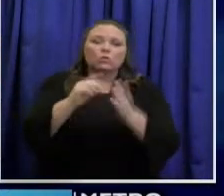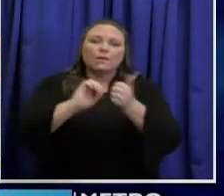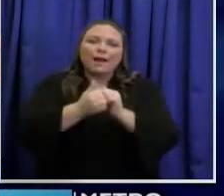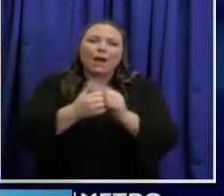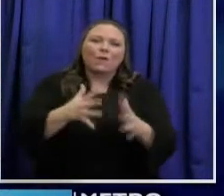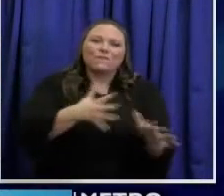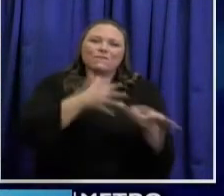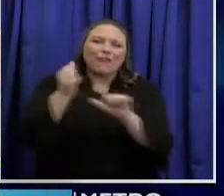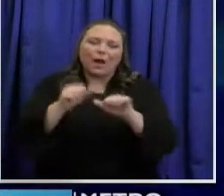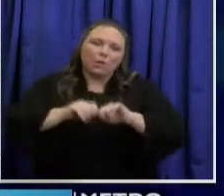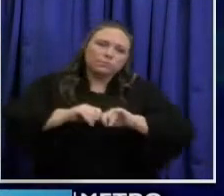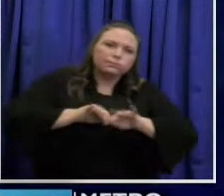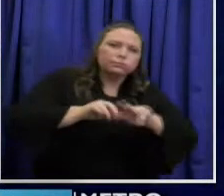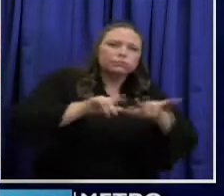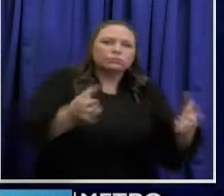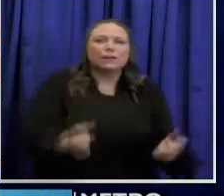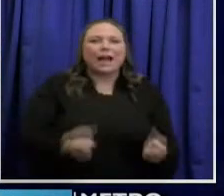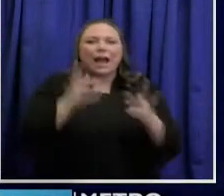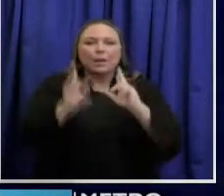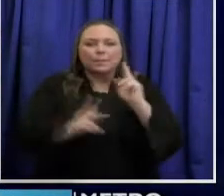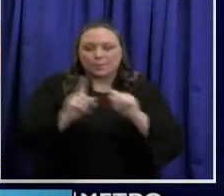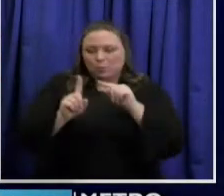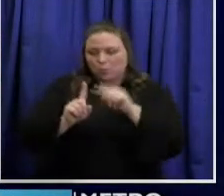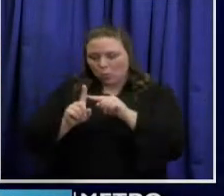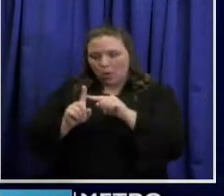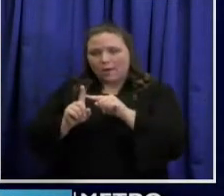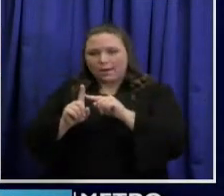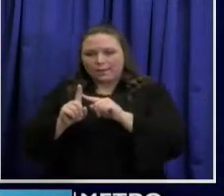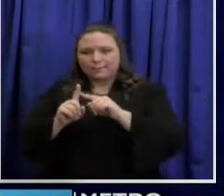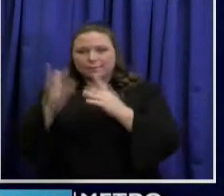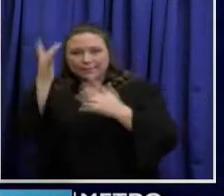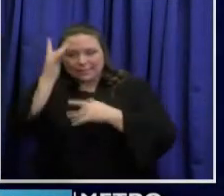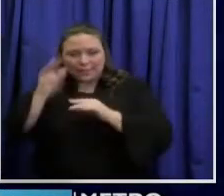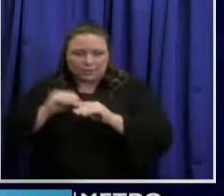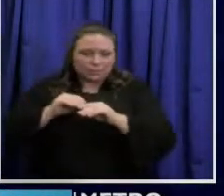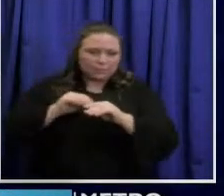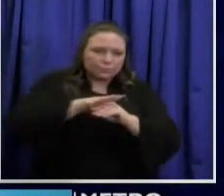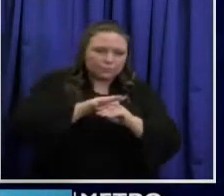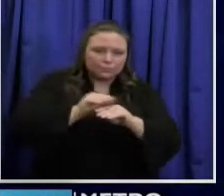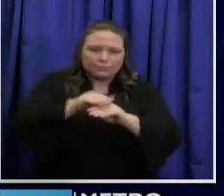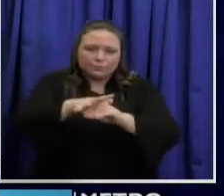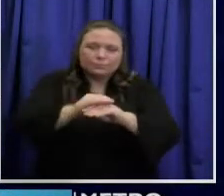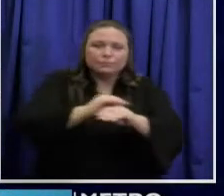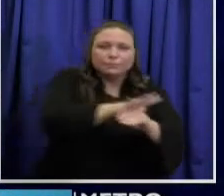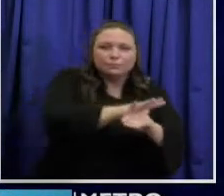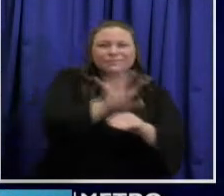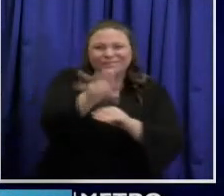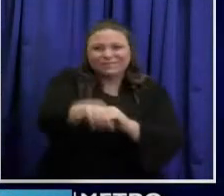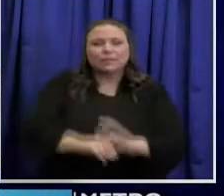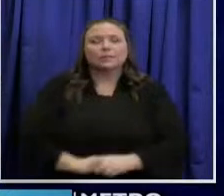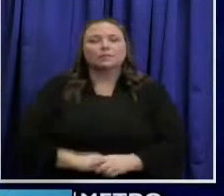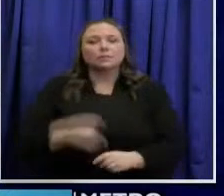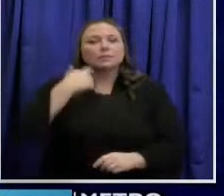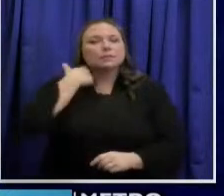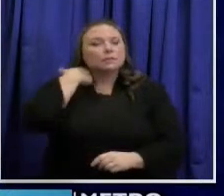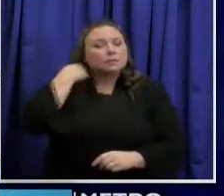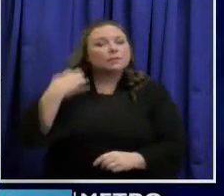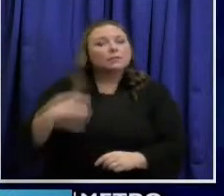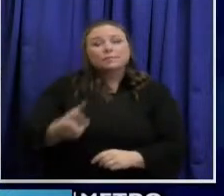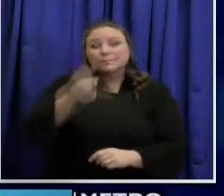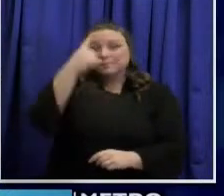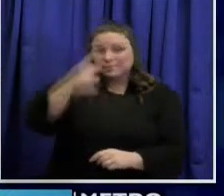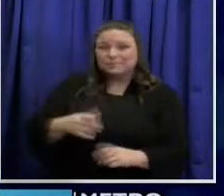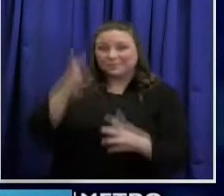virus is spreading and how many people one individual that is infected gives the virus to. With all that said,